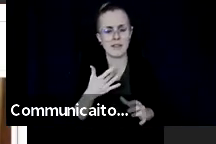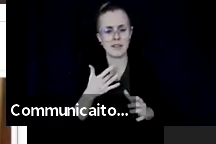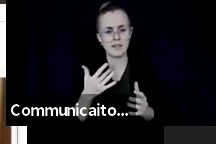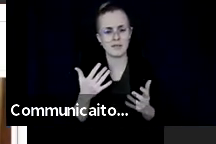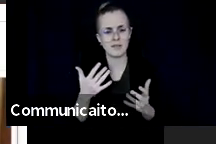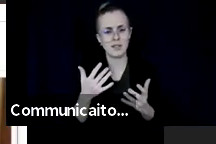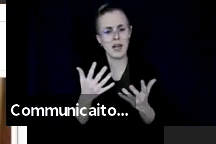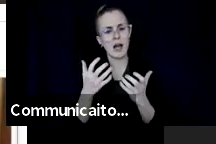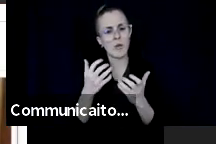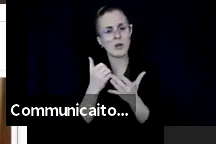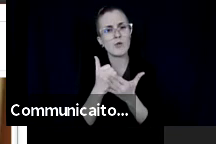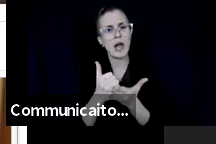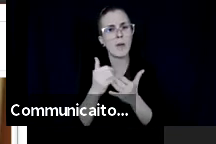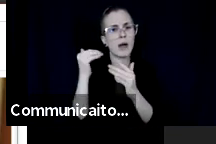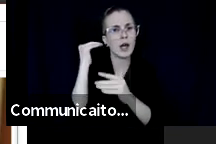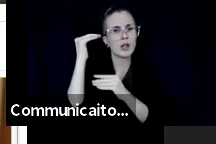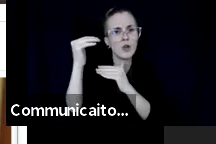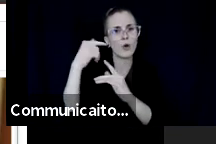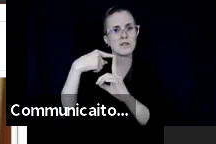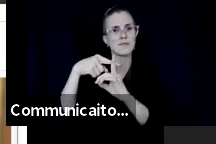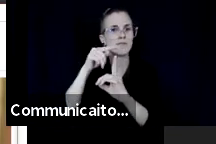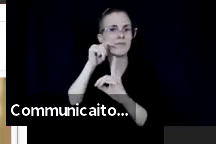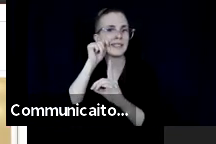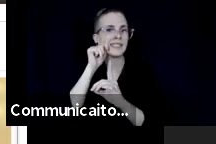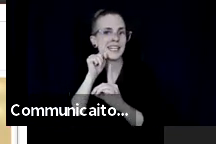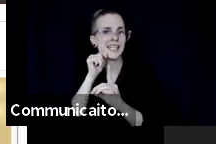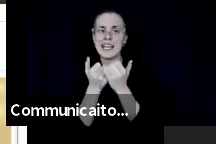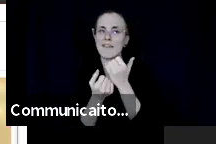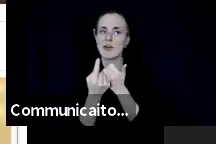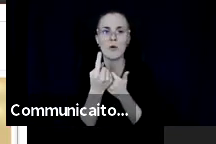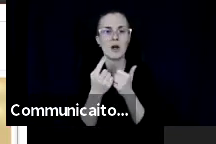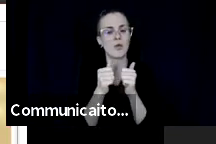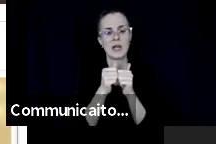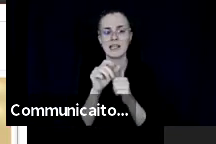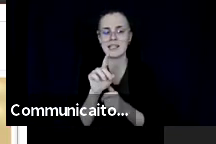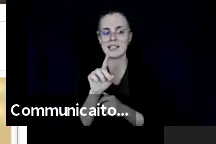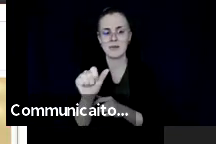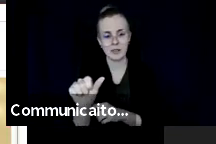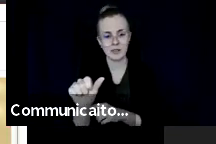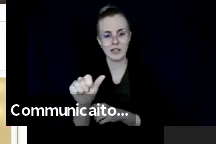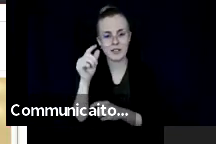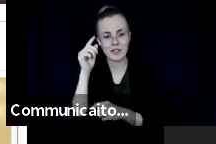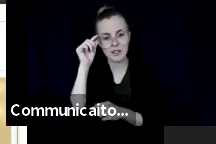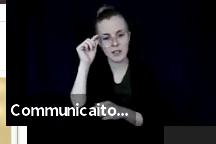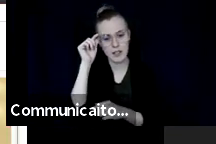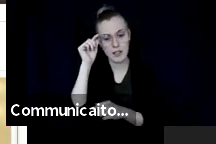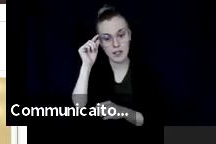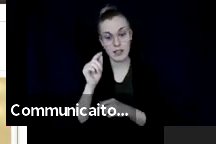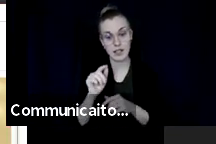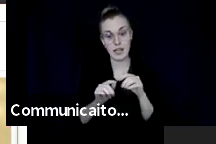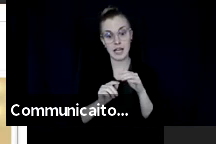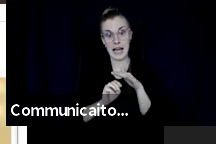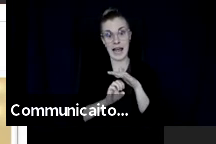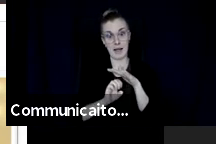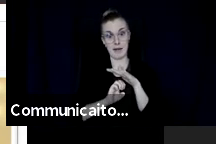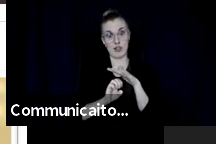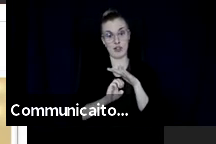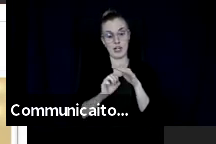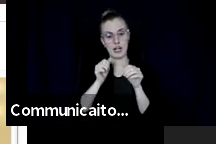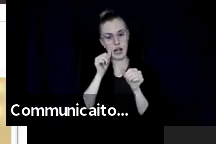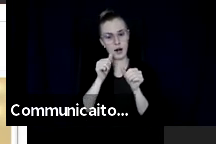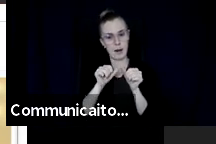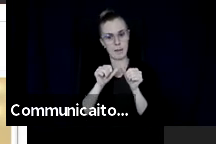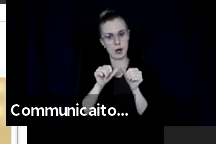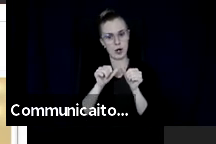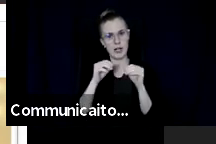and adults and teens, everybody with disabilities. It was in elementary. I was actually discriminated by a teacher that didn't let me go on a trip